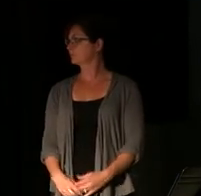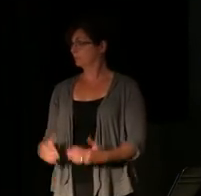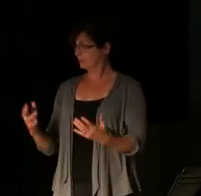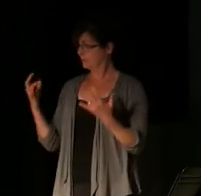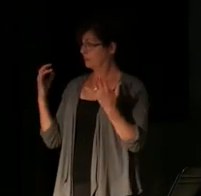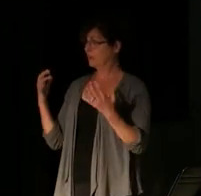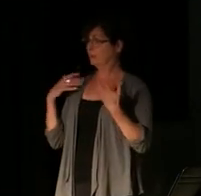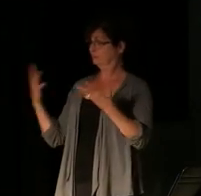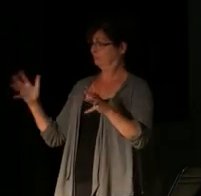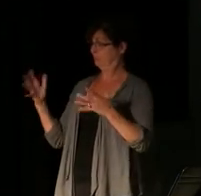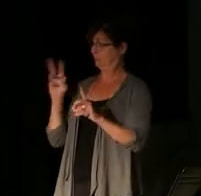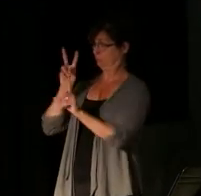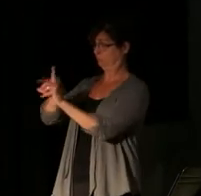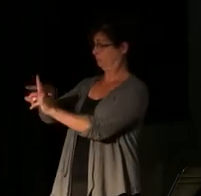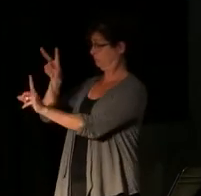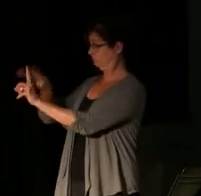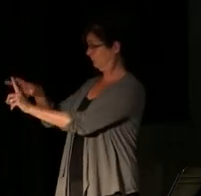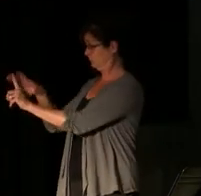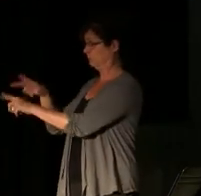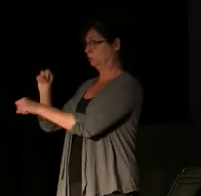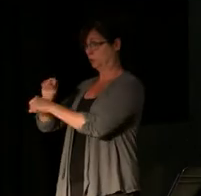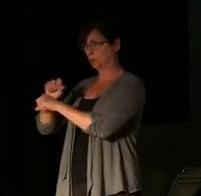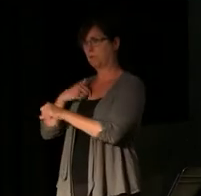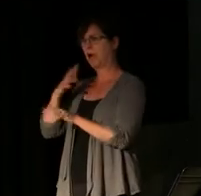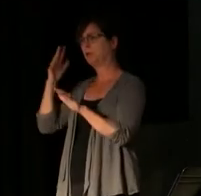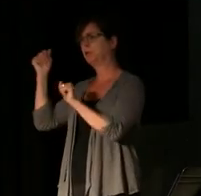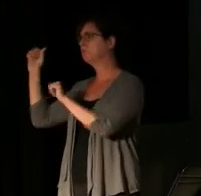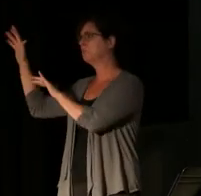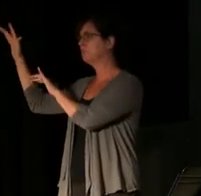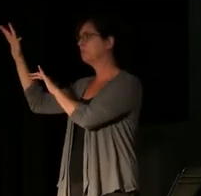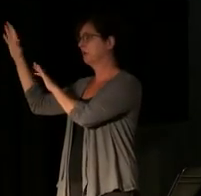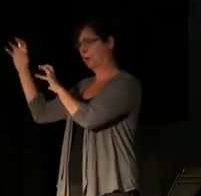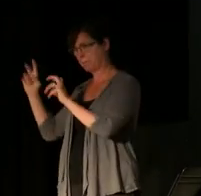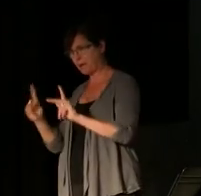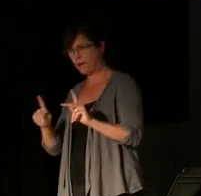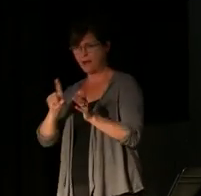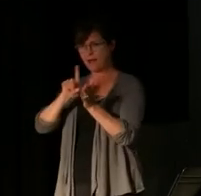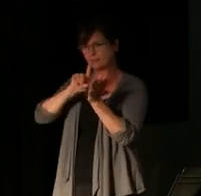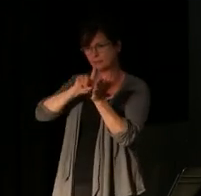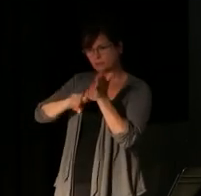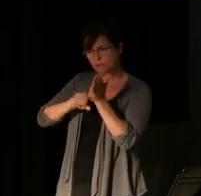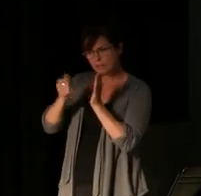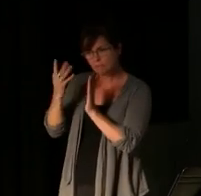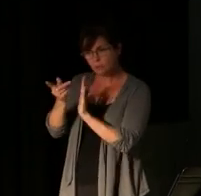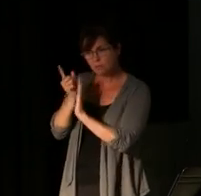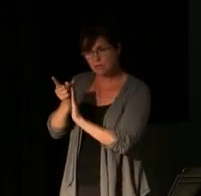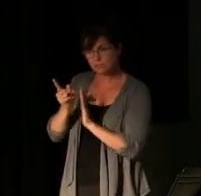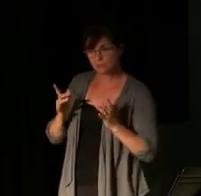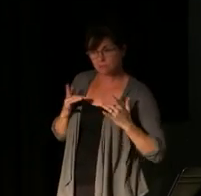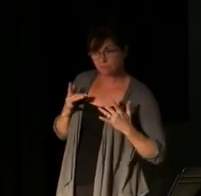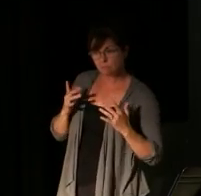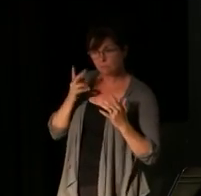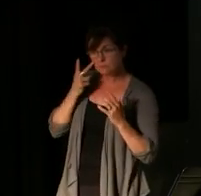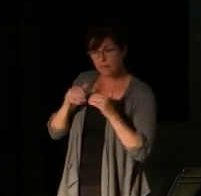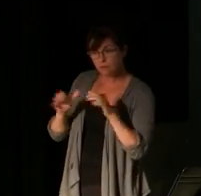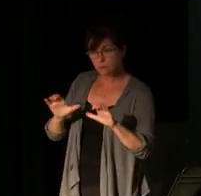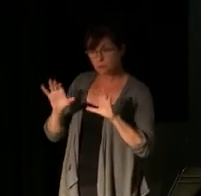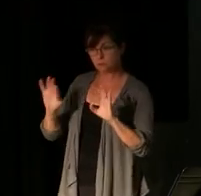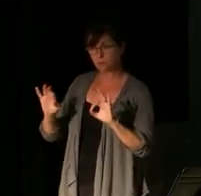Now that I've signed you all jobs, I will leave for a bit and check in with you in a few minutes to see how you are